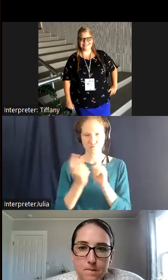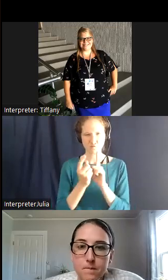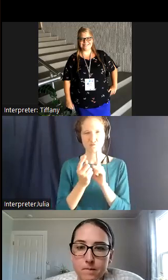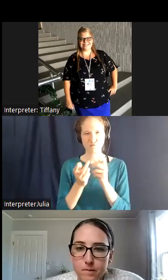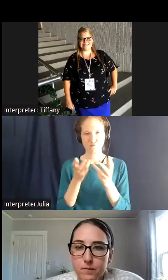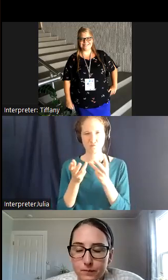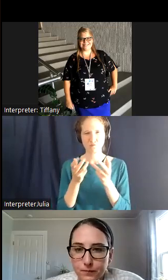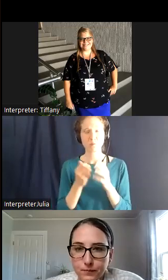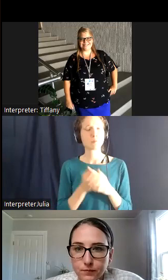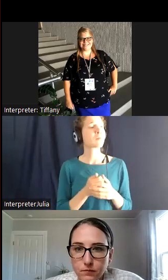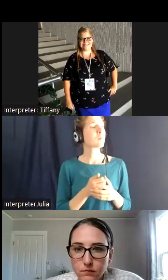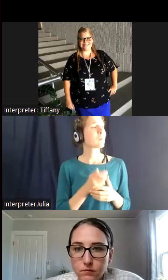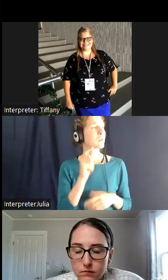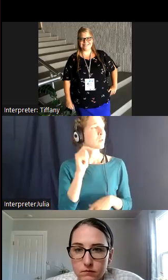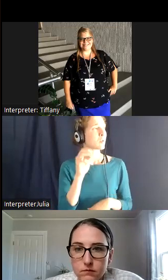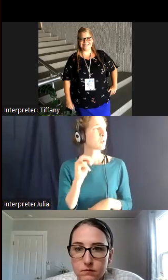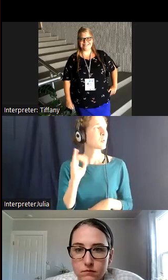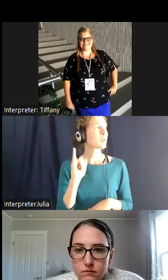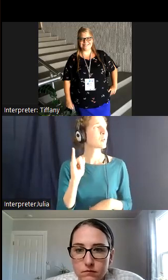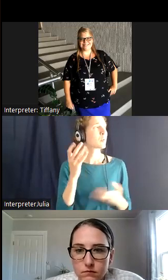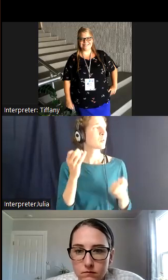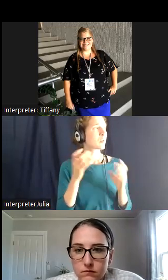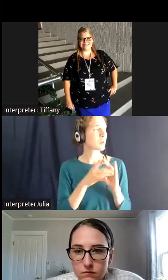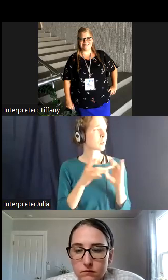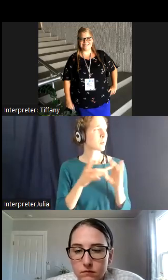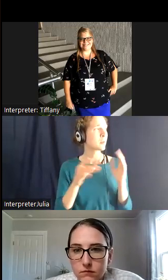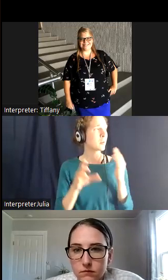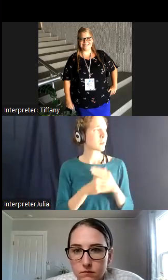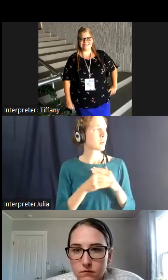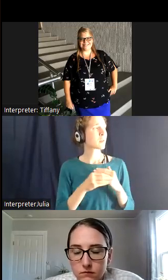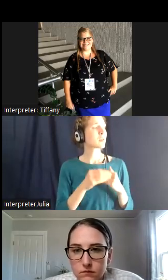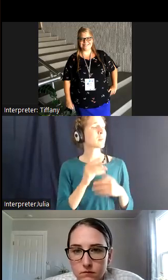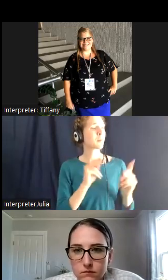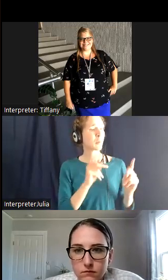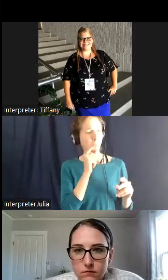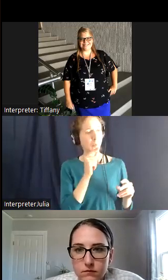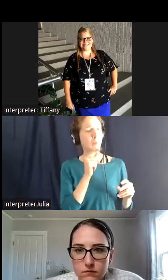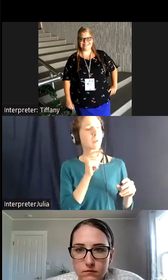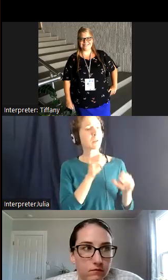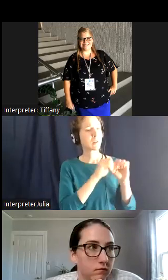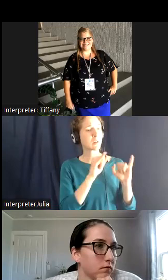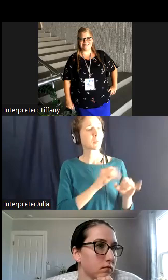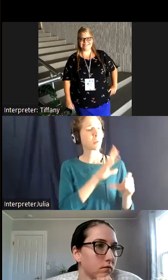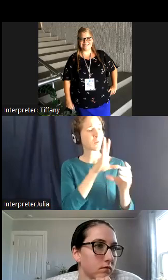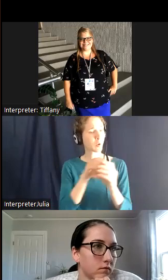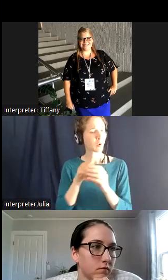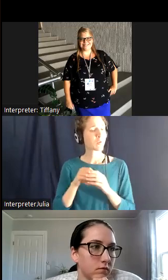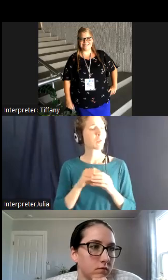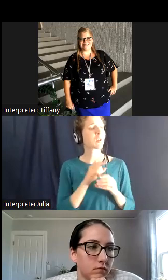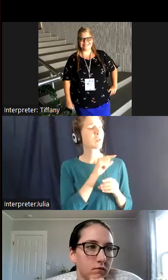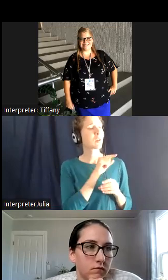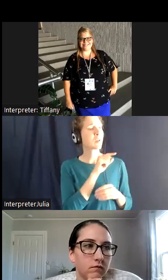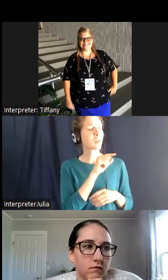If I could also weigh in there, we have also gotten stakeholder feedback from some folks in